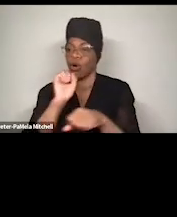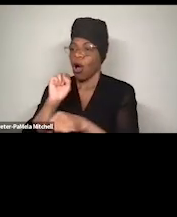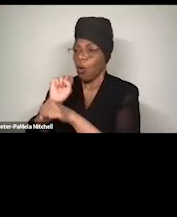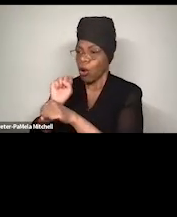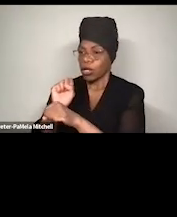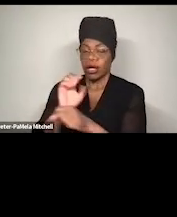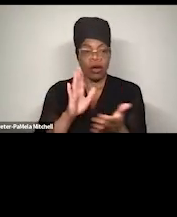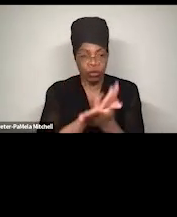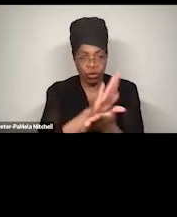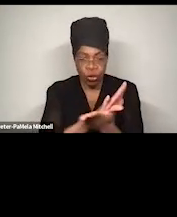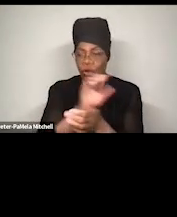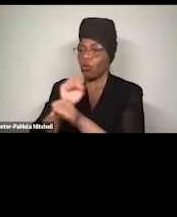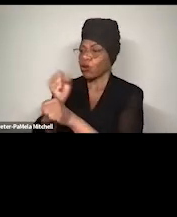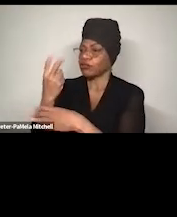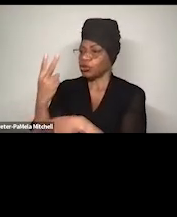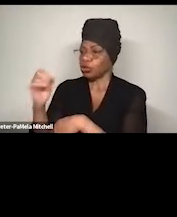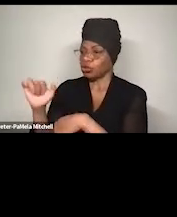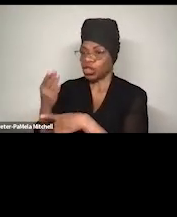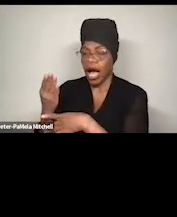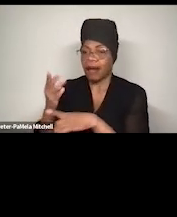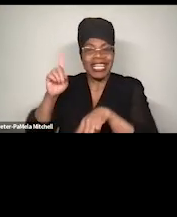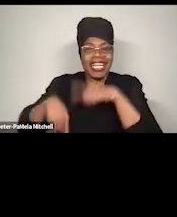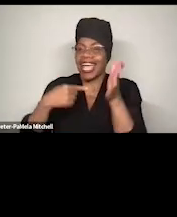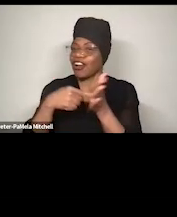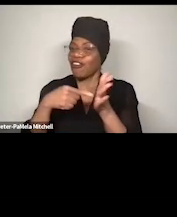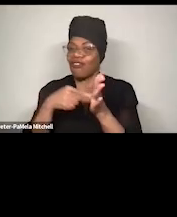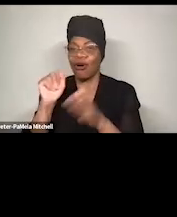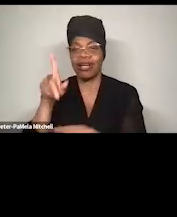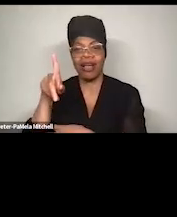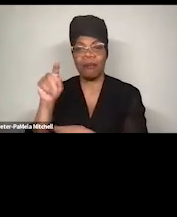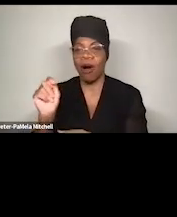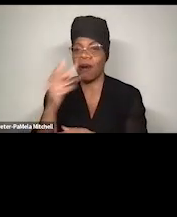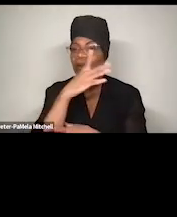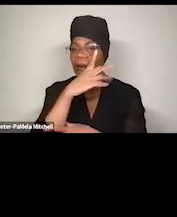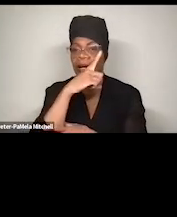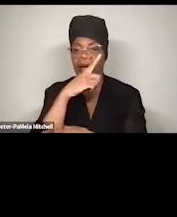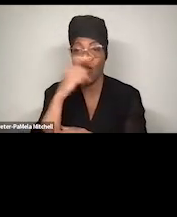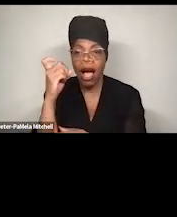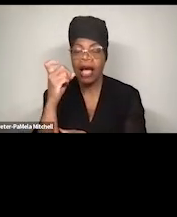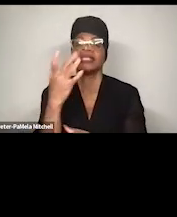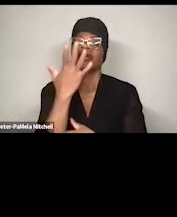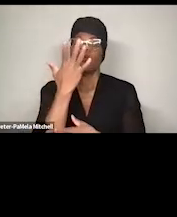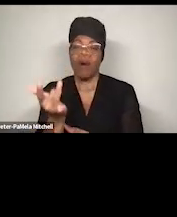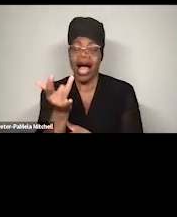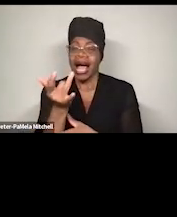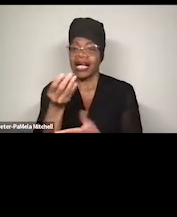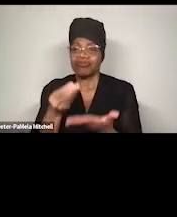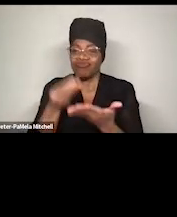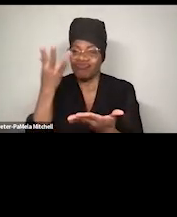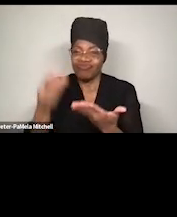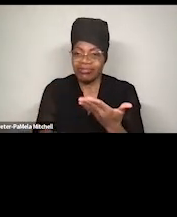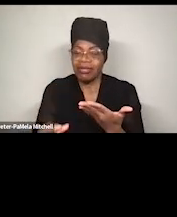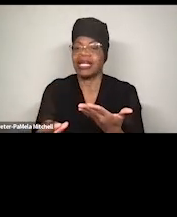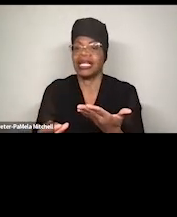to afford an apartment because they're so expensive, despite working these 2 jobs, but she also makes too much money to